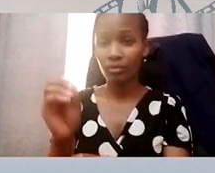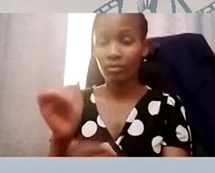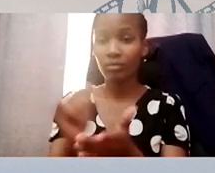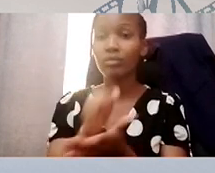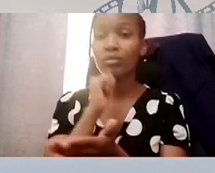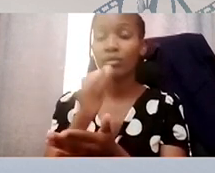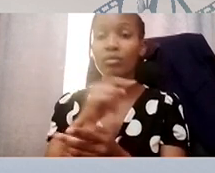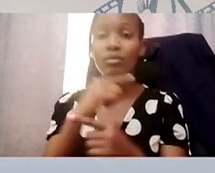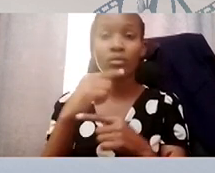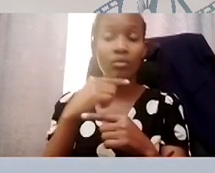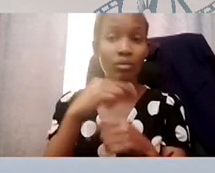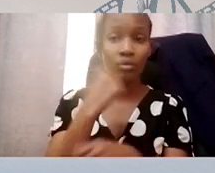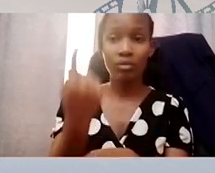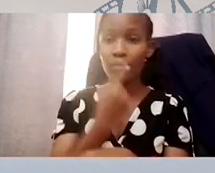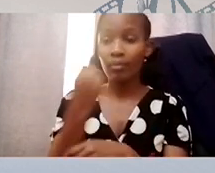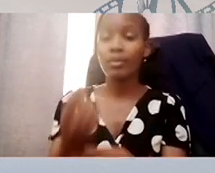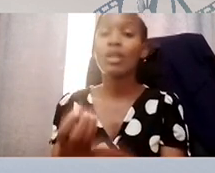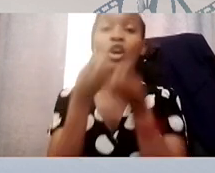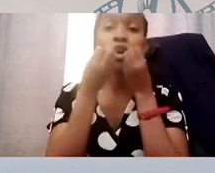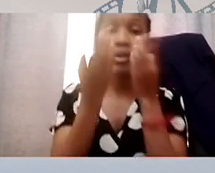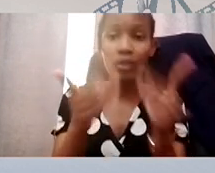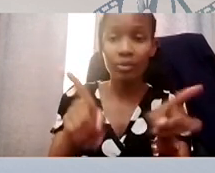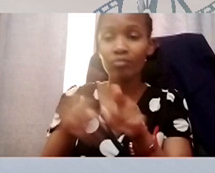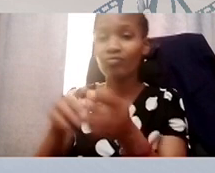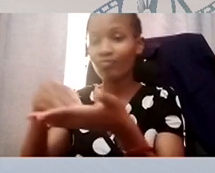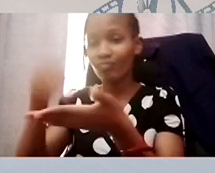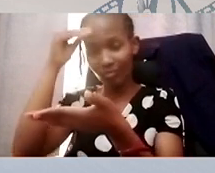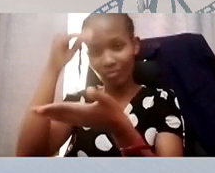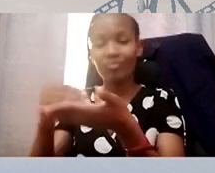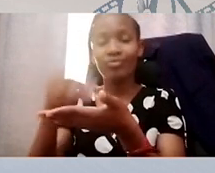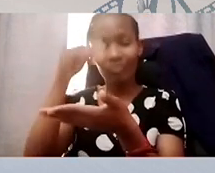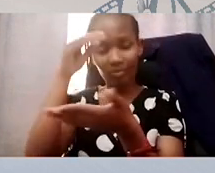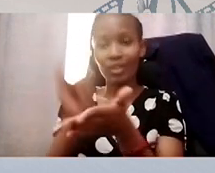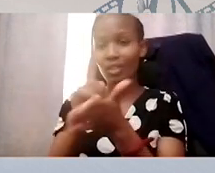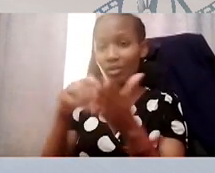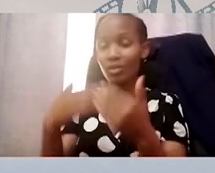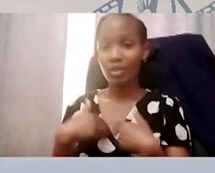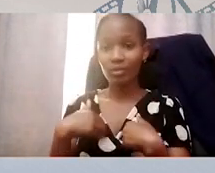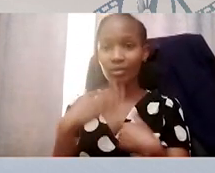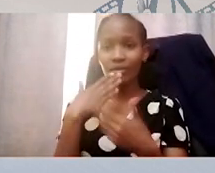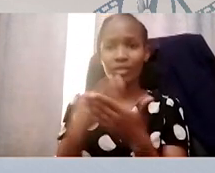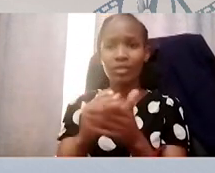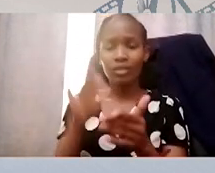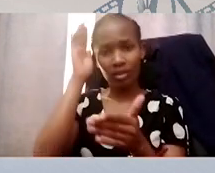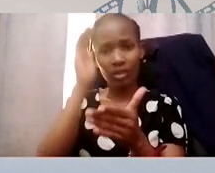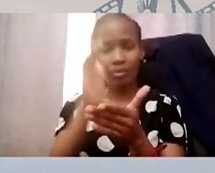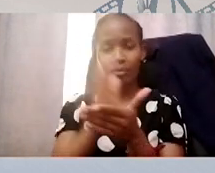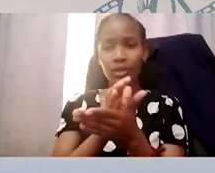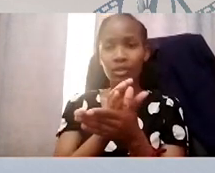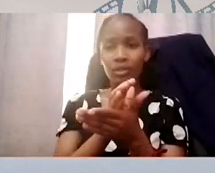we also educate. So that perception is... Absolutely. Thank you very much. And I believe we've been joined by